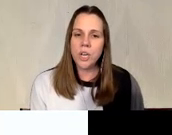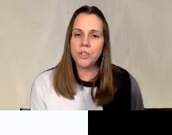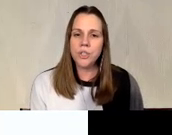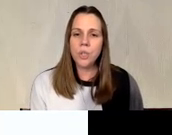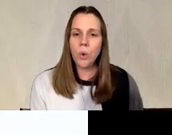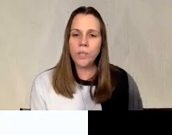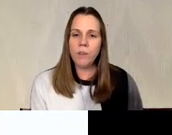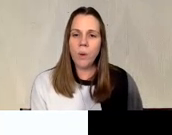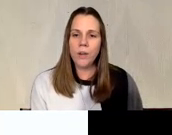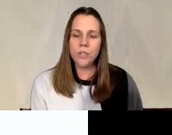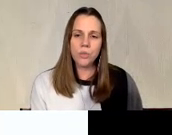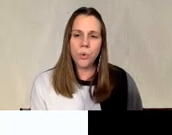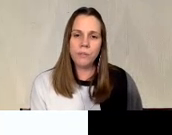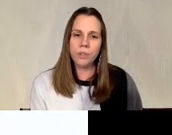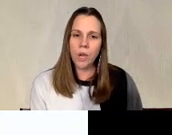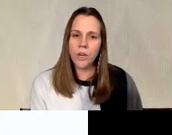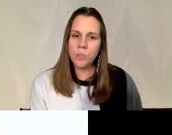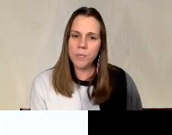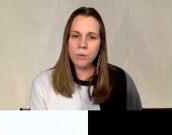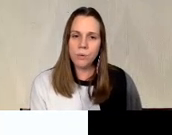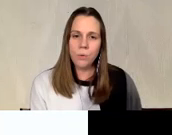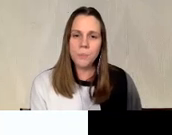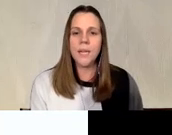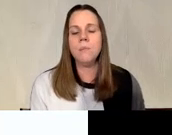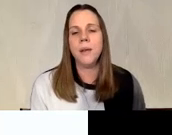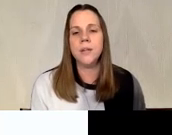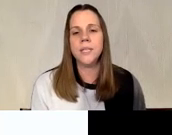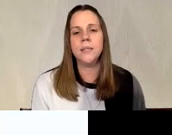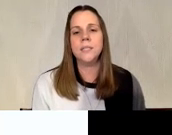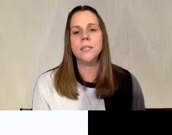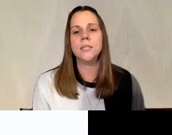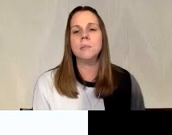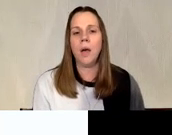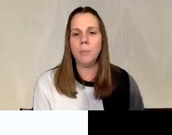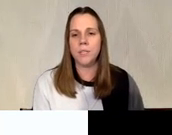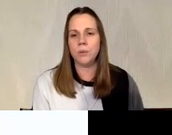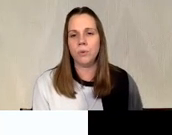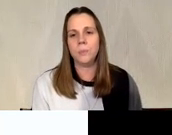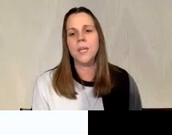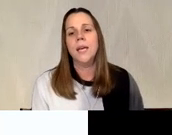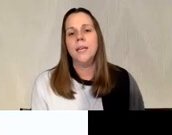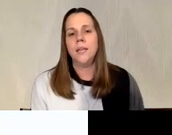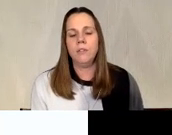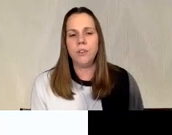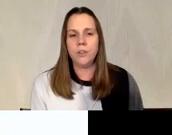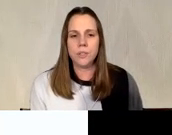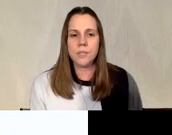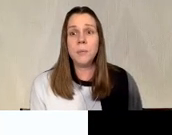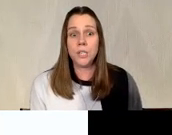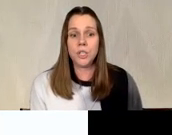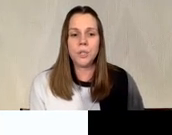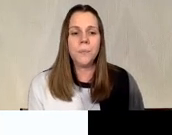Producing gestures only requires control of large muscle groups in comparison to the small muscle groups needed